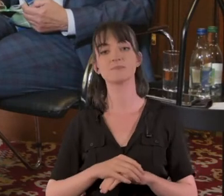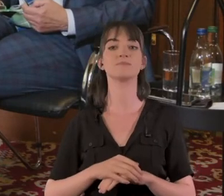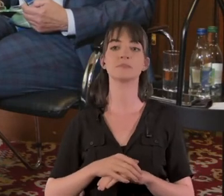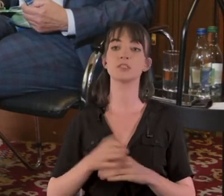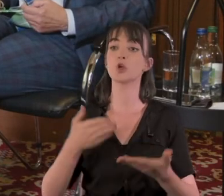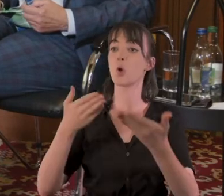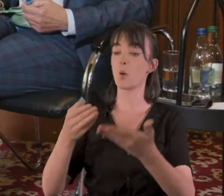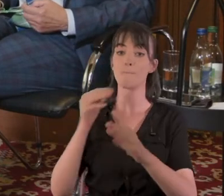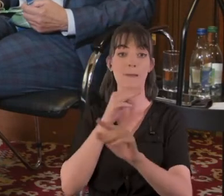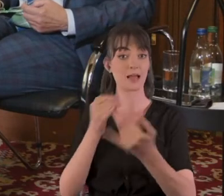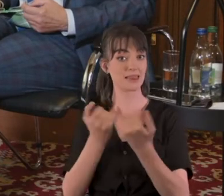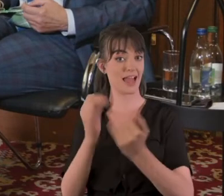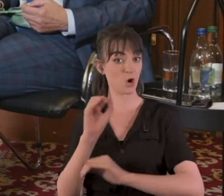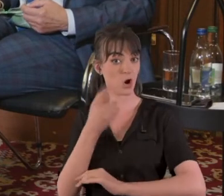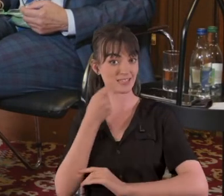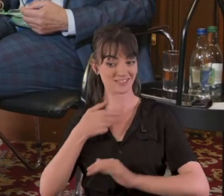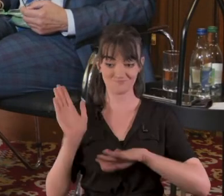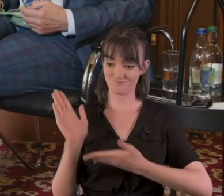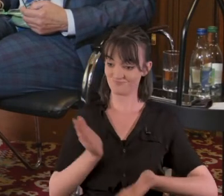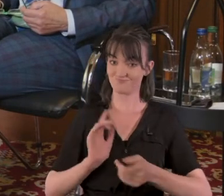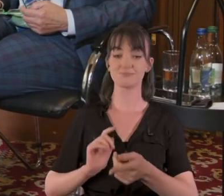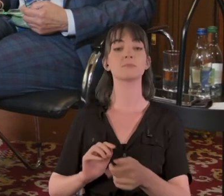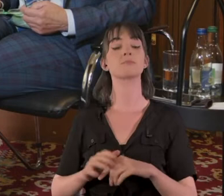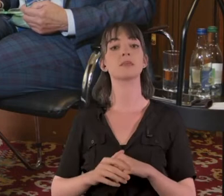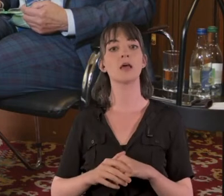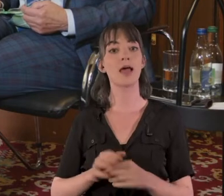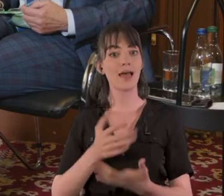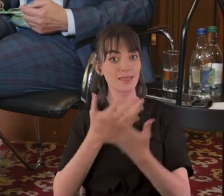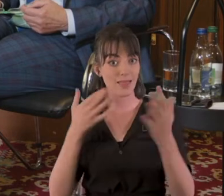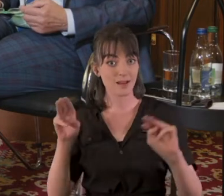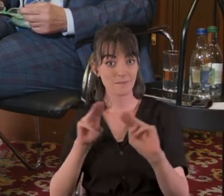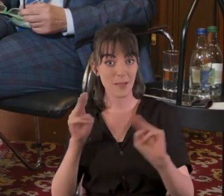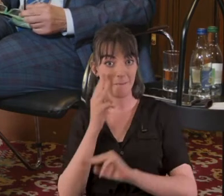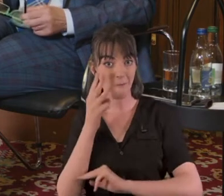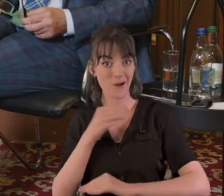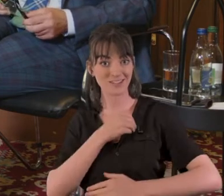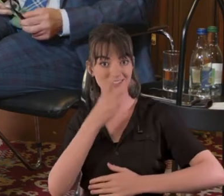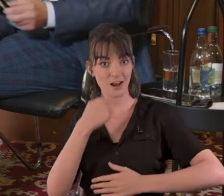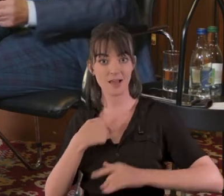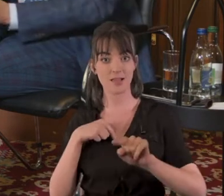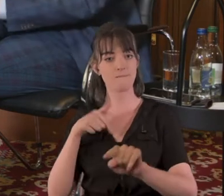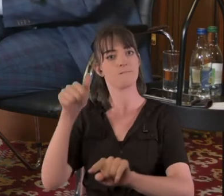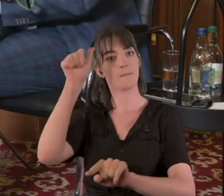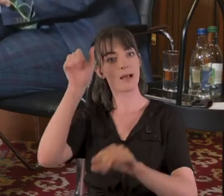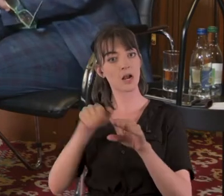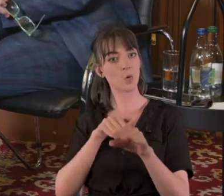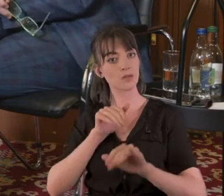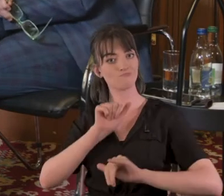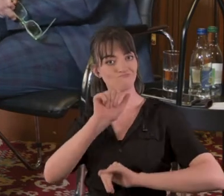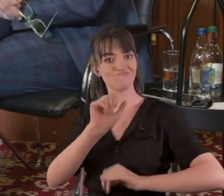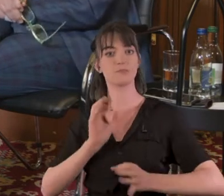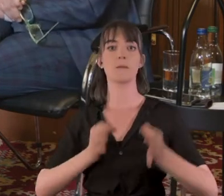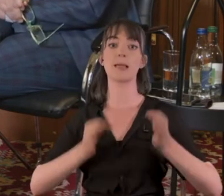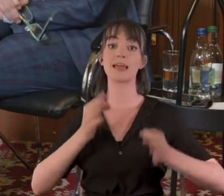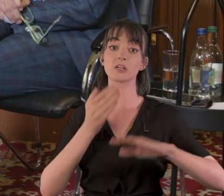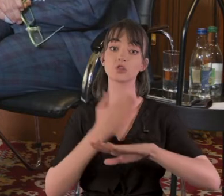Orla said there in her introductory remarks, many people watching in the audience will be familiar with your political